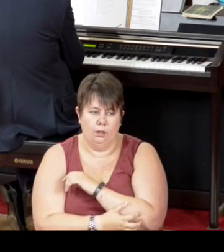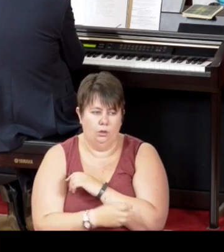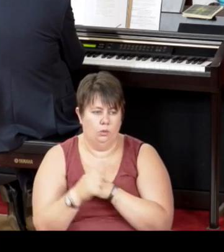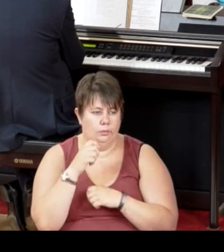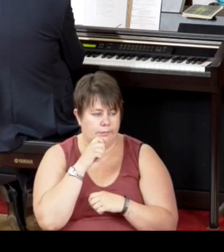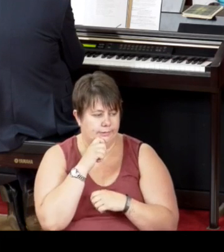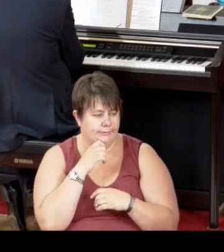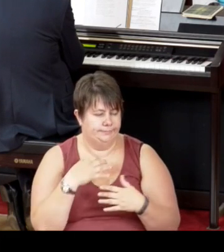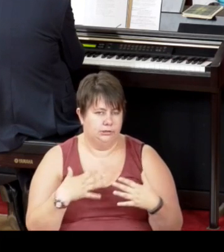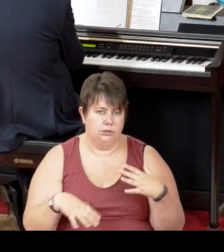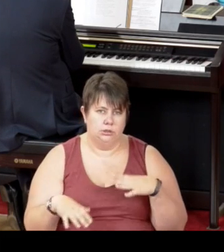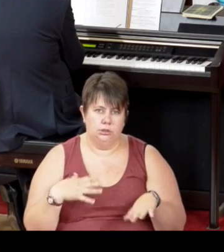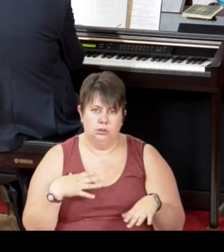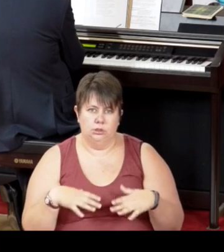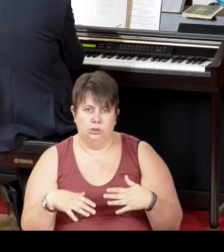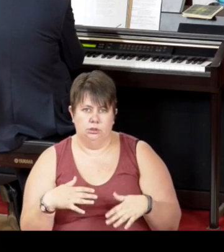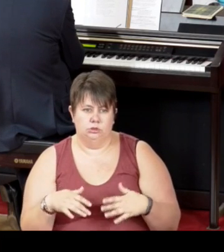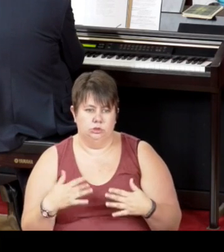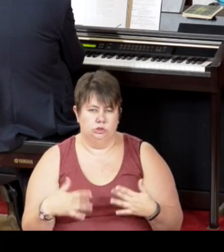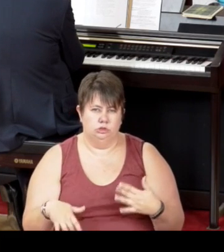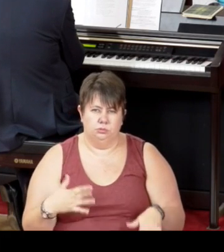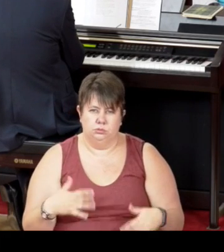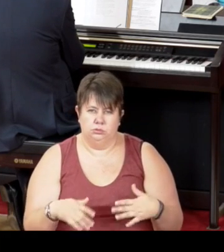struggle to make ends meet.